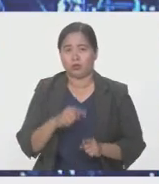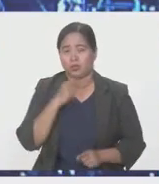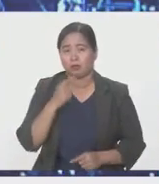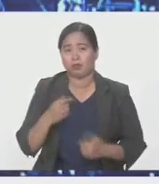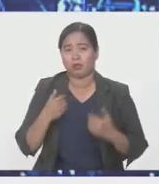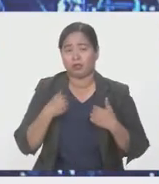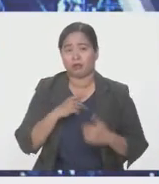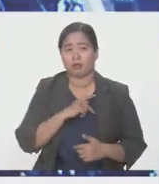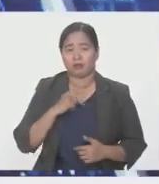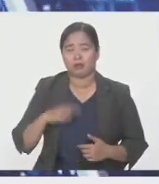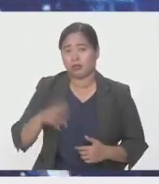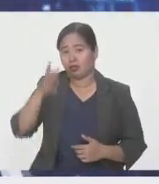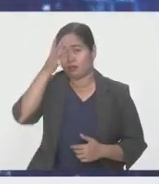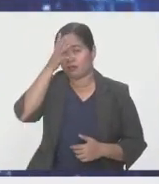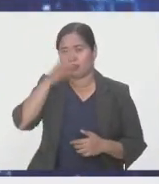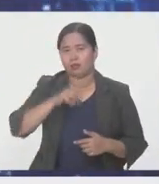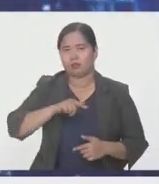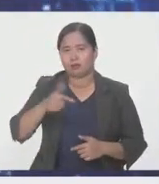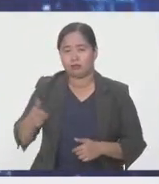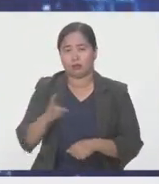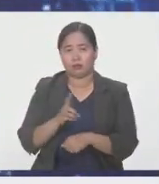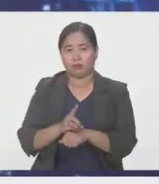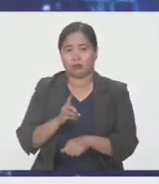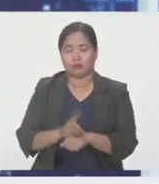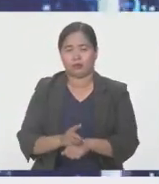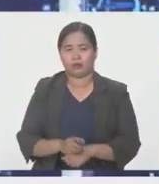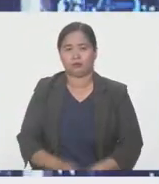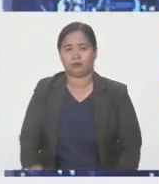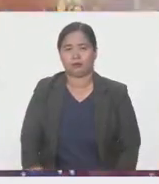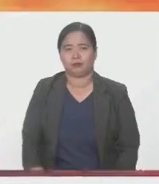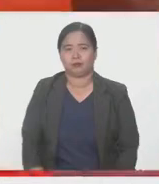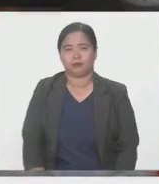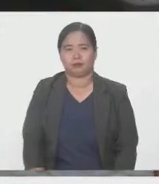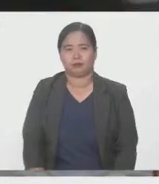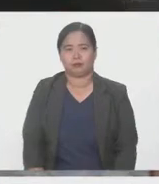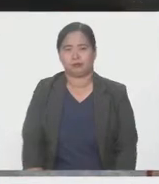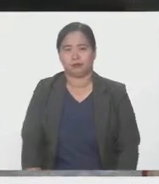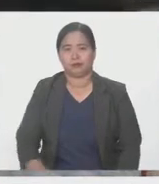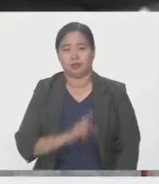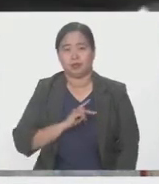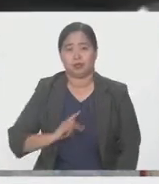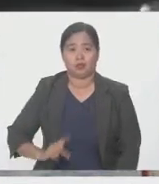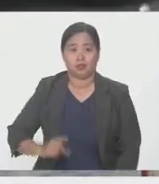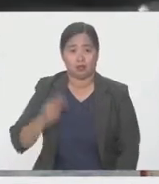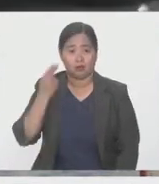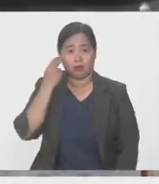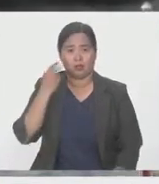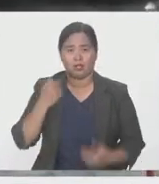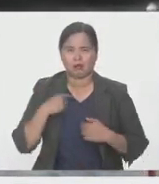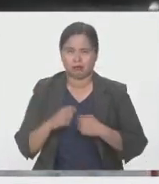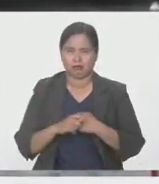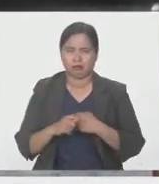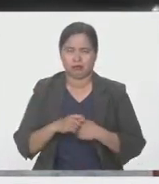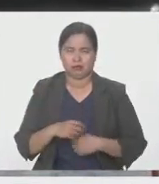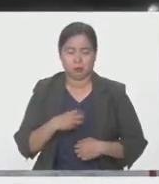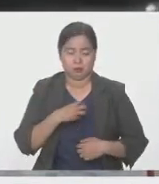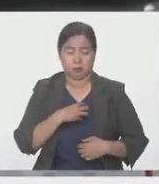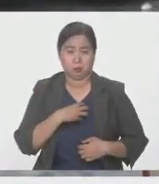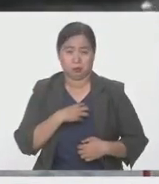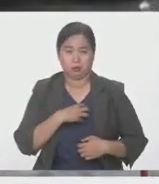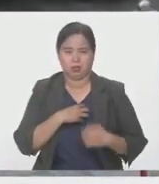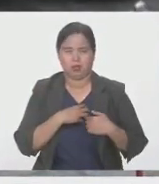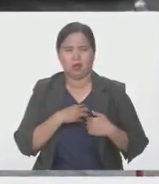carries out his father's duties in the king's absence. King Harald received a temporary pacemaker on